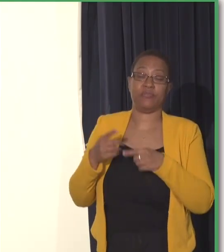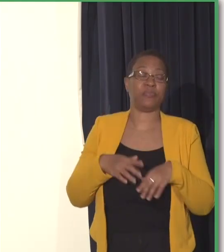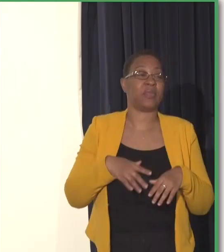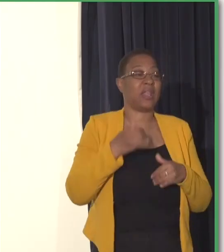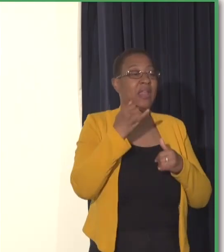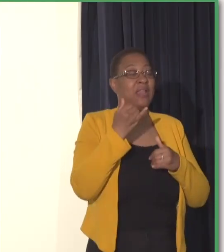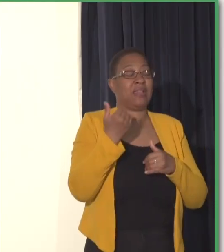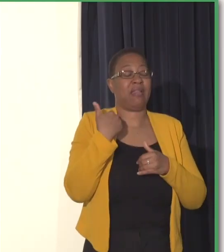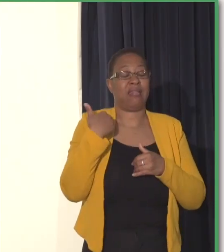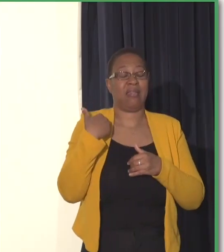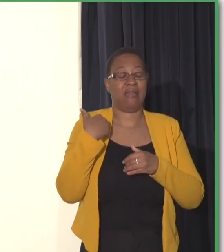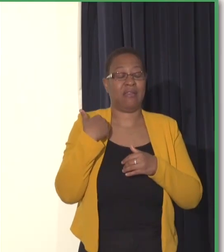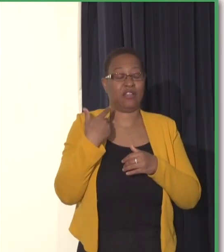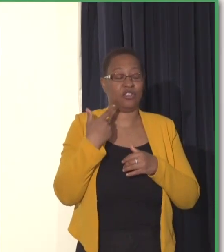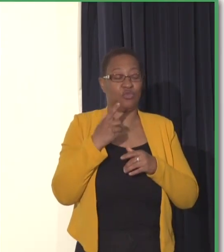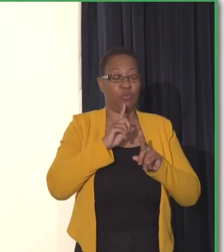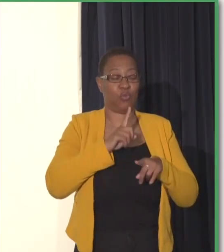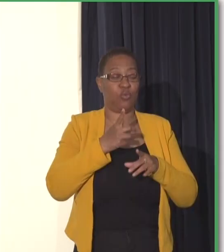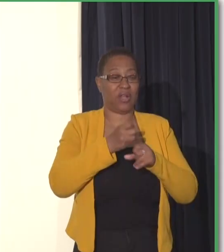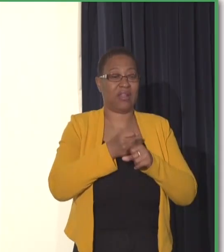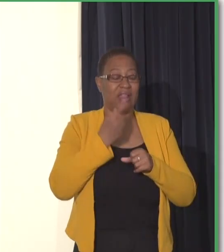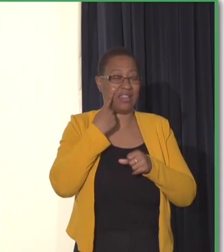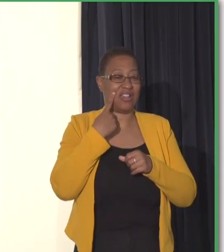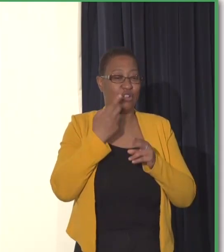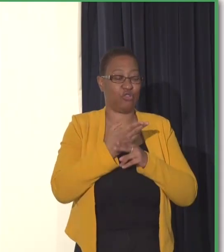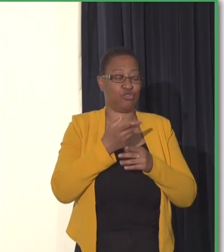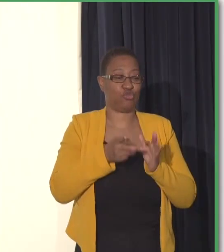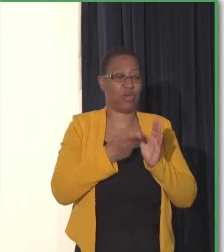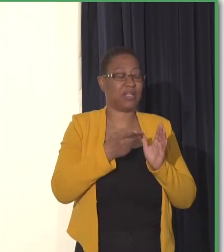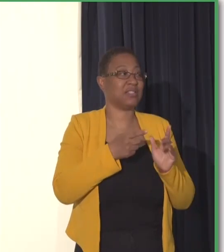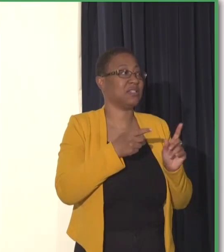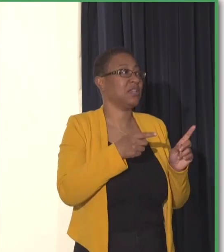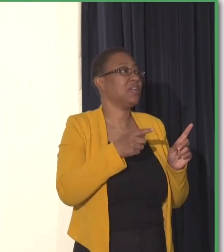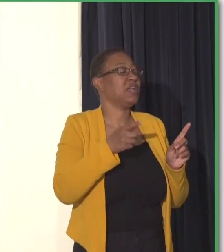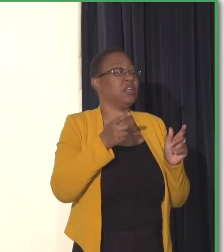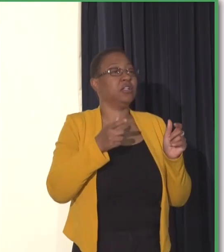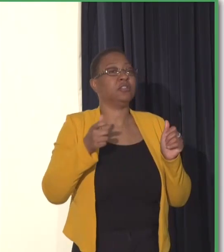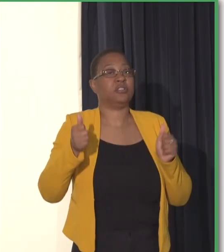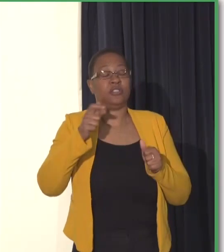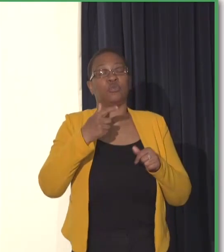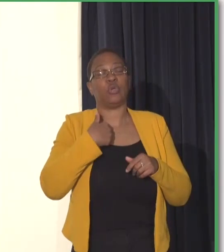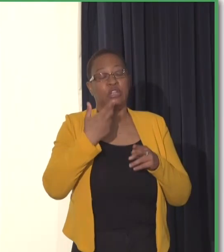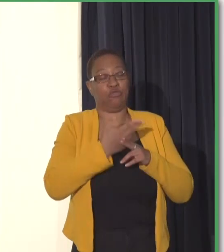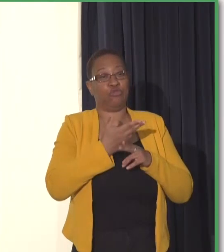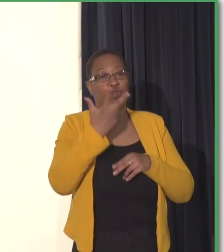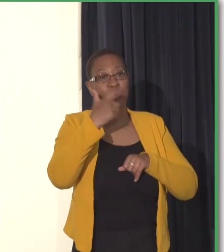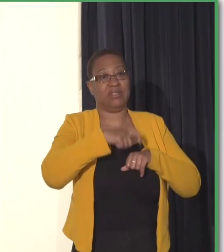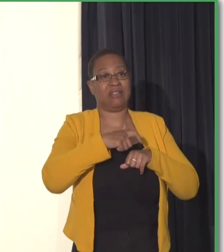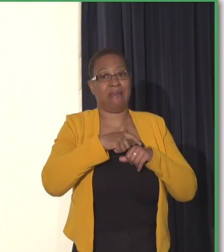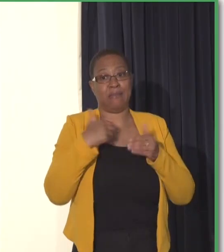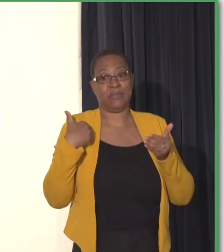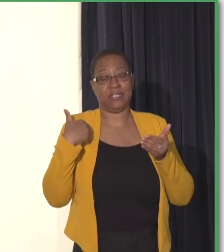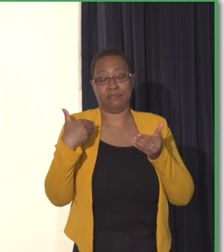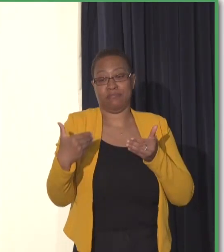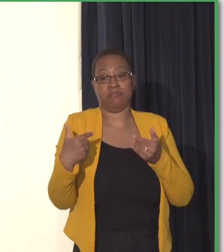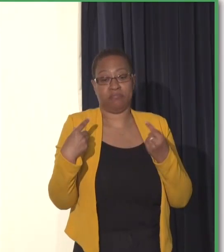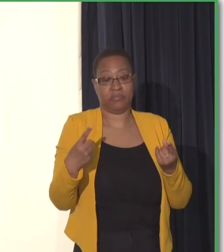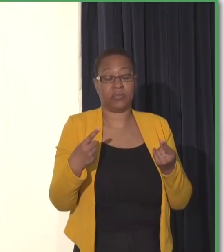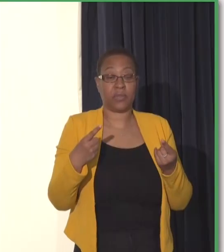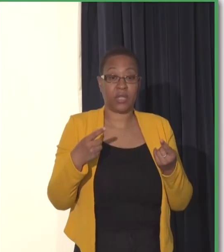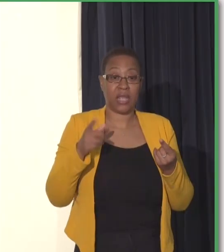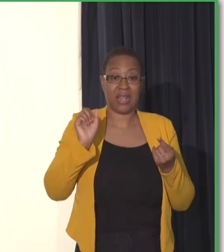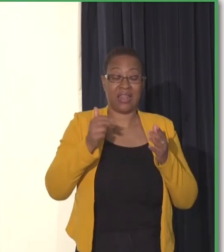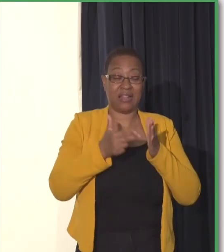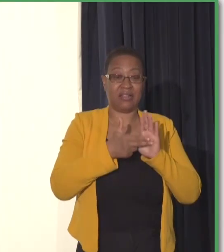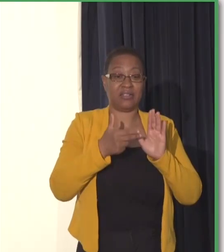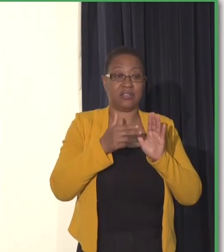we got was, I think they used it twice. It's, through the chair, I think it's about 3 times. About 3 times. We've used that. Okay, but should that be